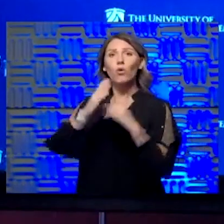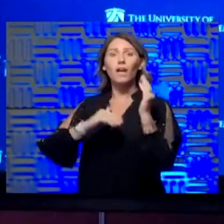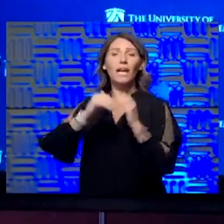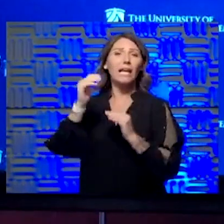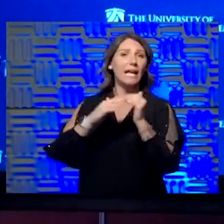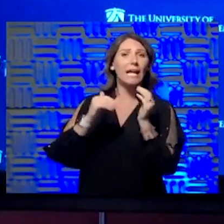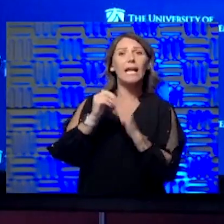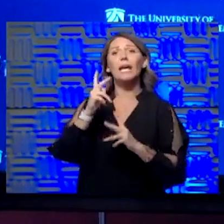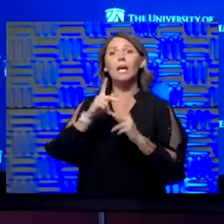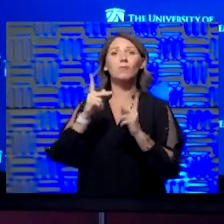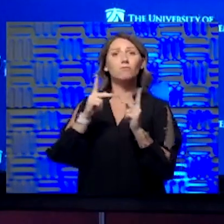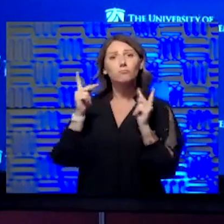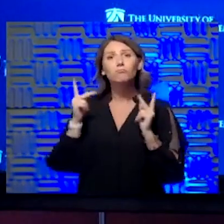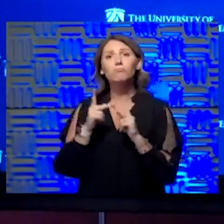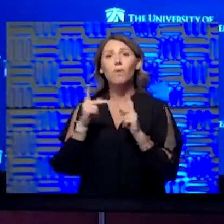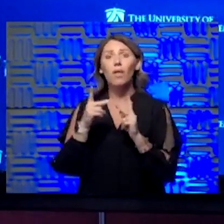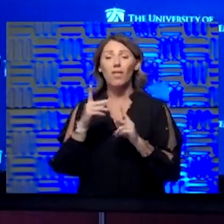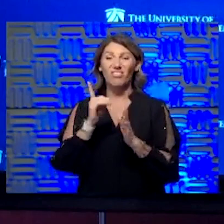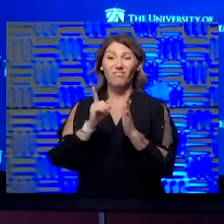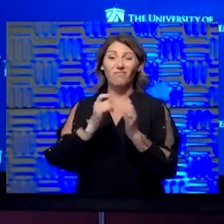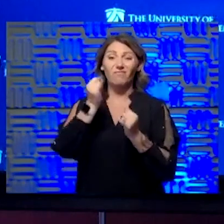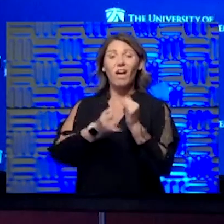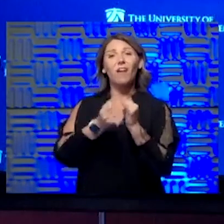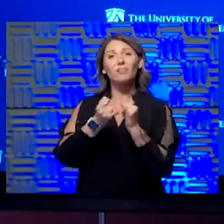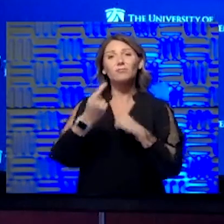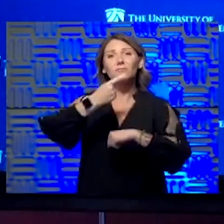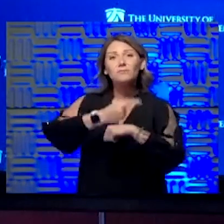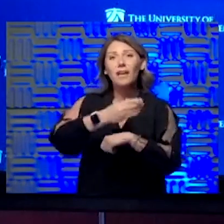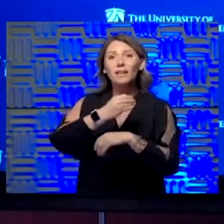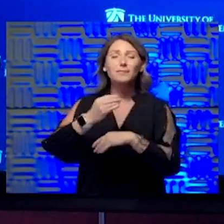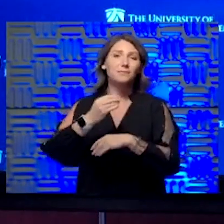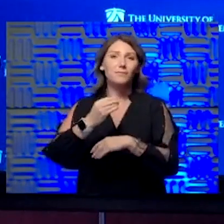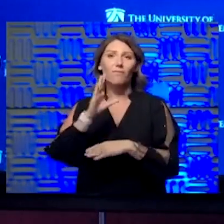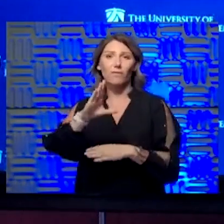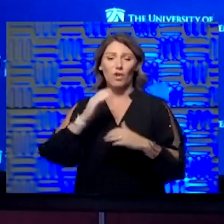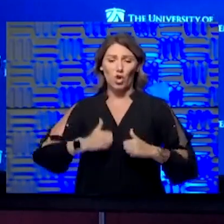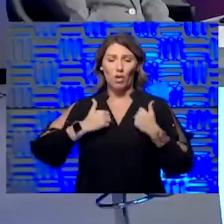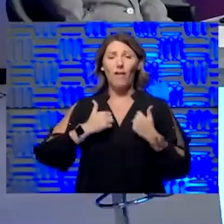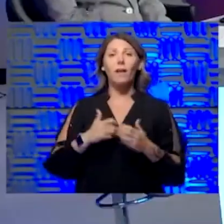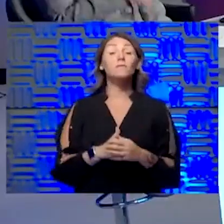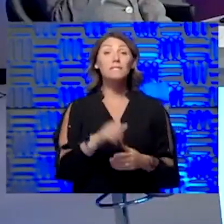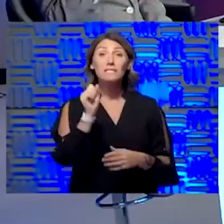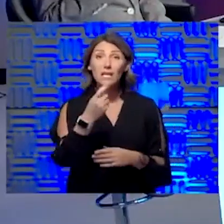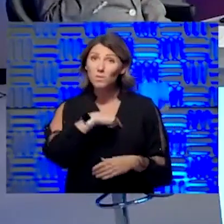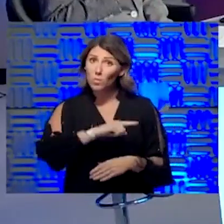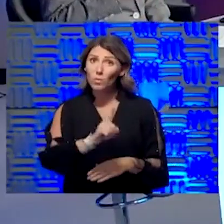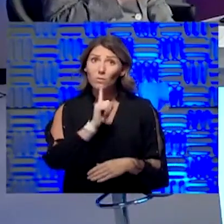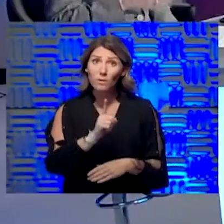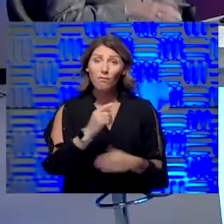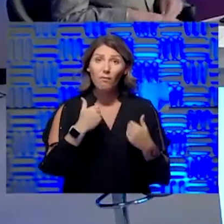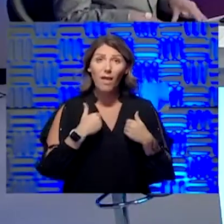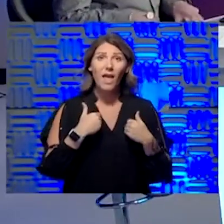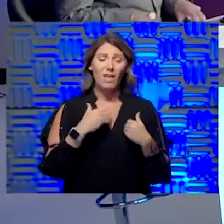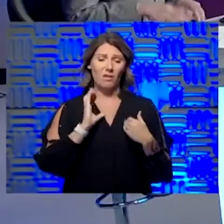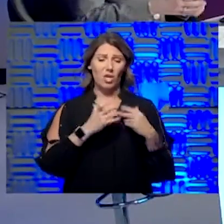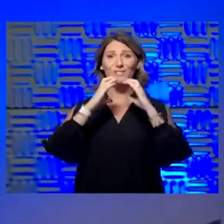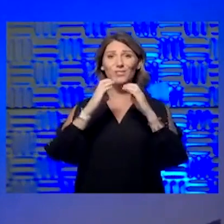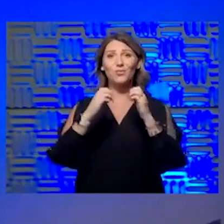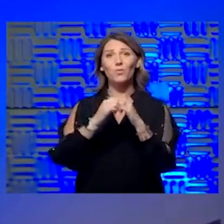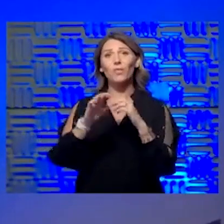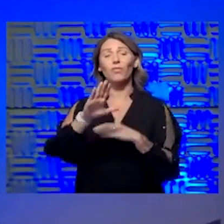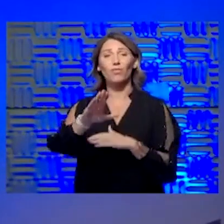have the right protective equipment for our staff. And we have teams who are making rounds to make sure that we are managing that